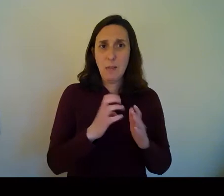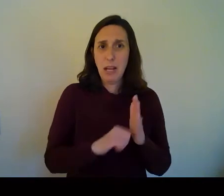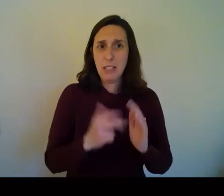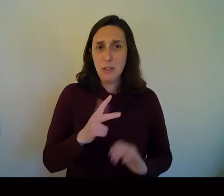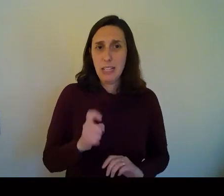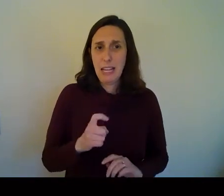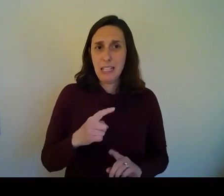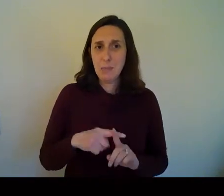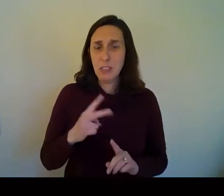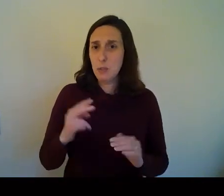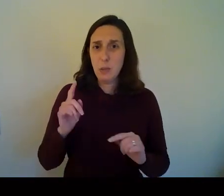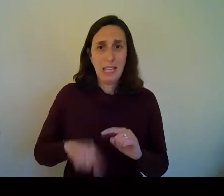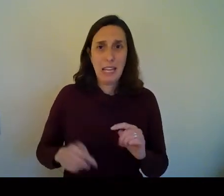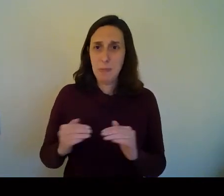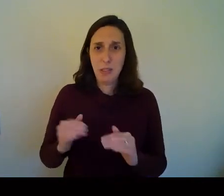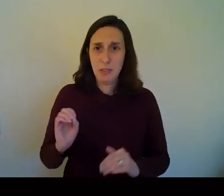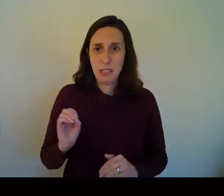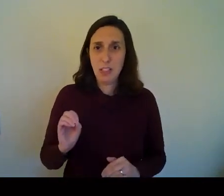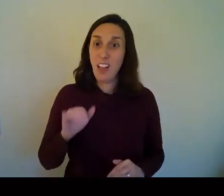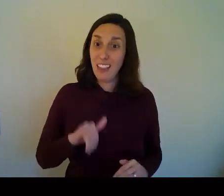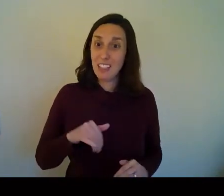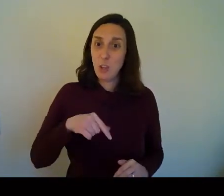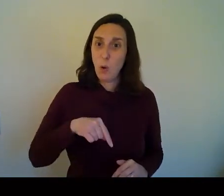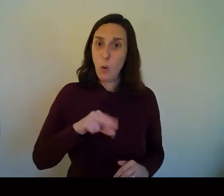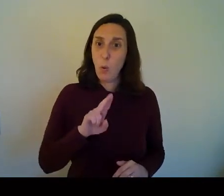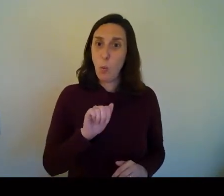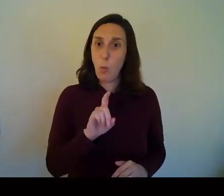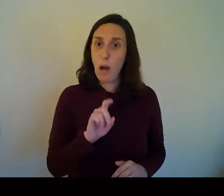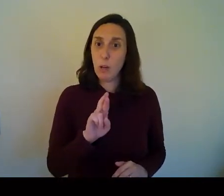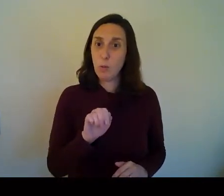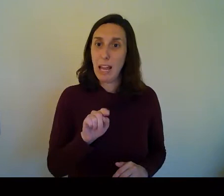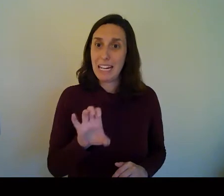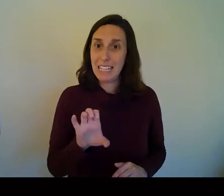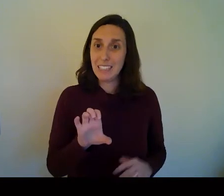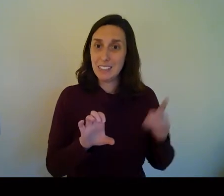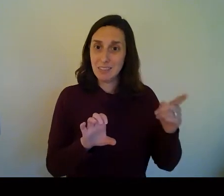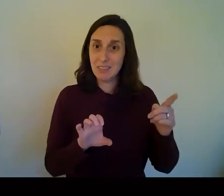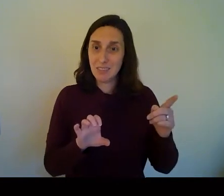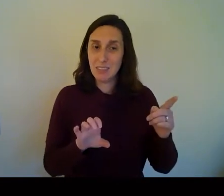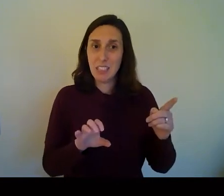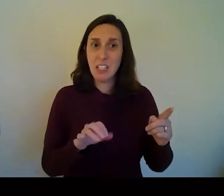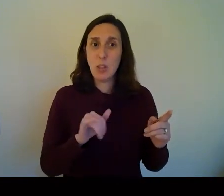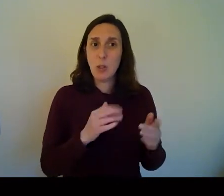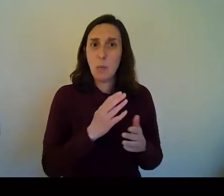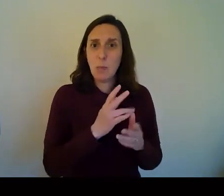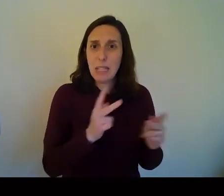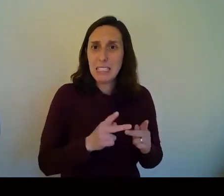0. Well, this is quadratic. And so the places where it would equal 0 are its